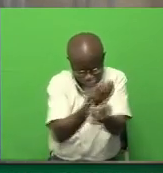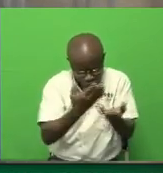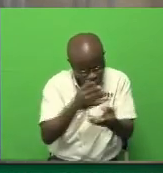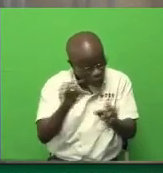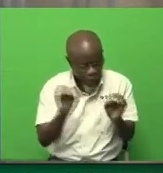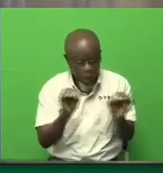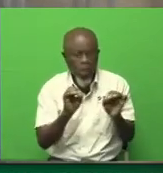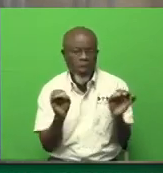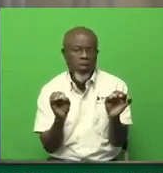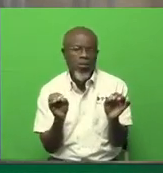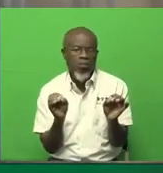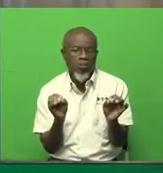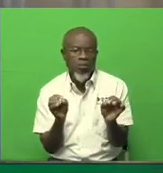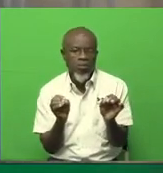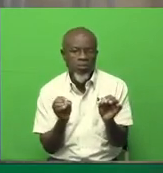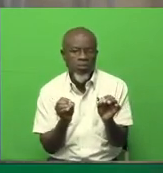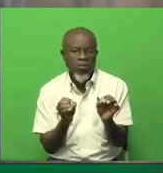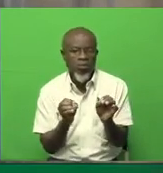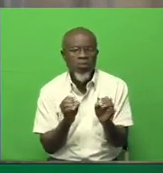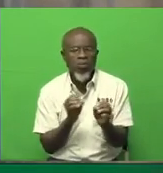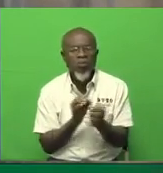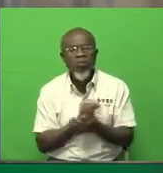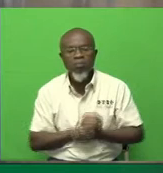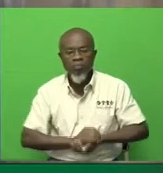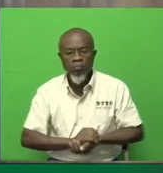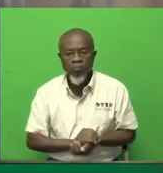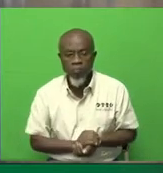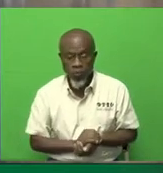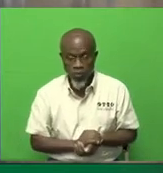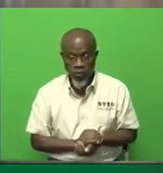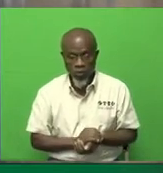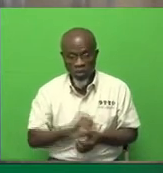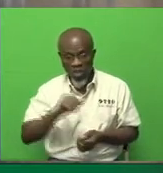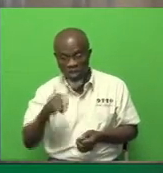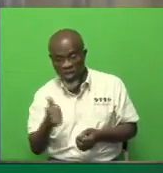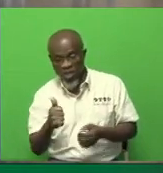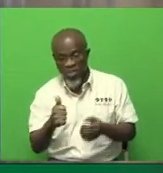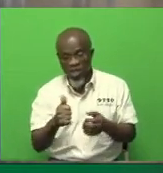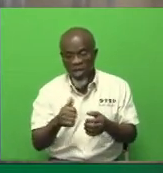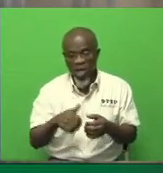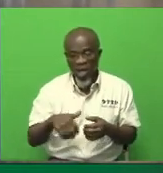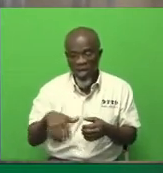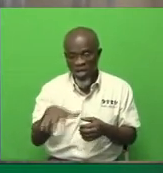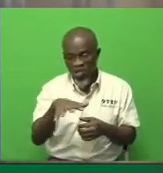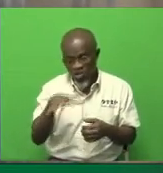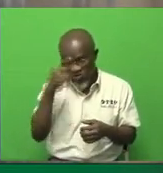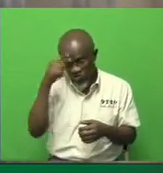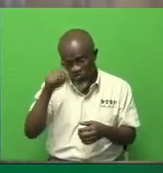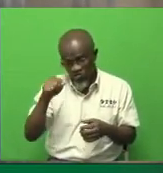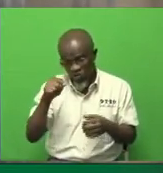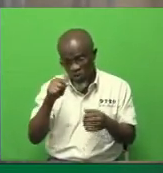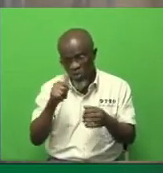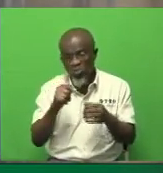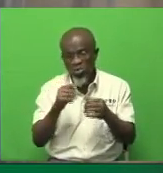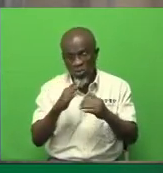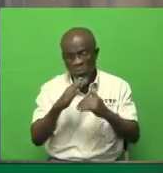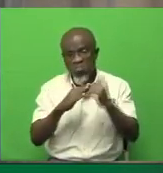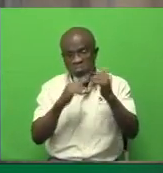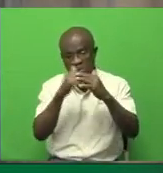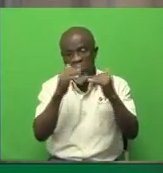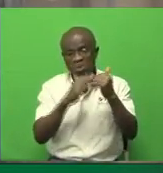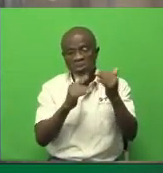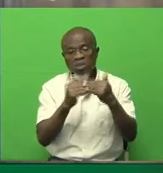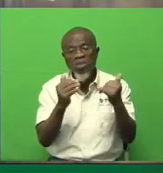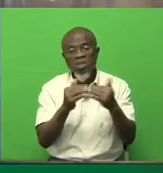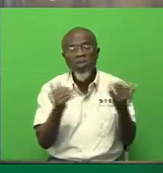institutional building in this regard another area for institutional building is a Trinidad and Tobago Revenue